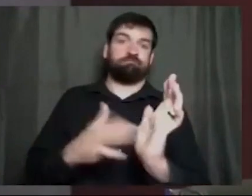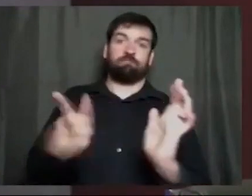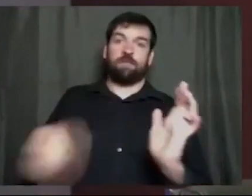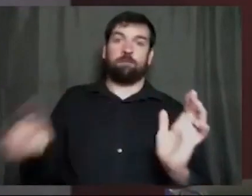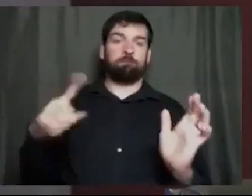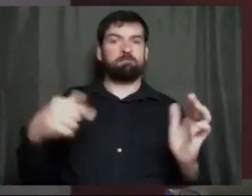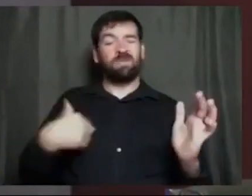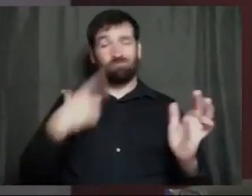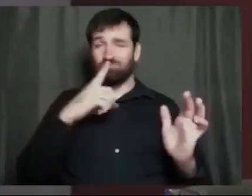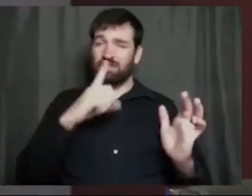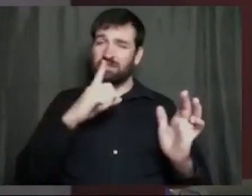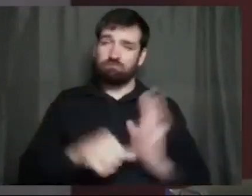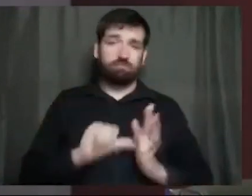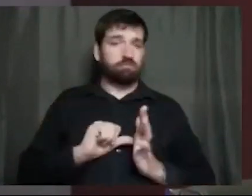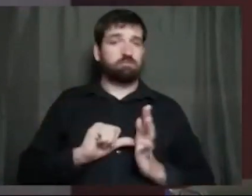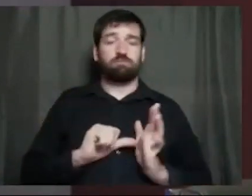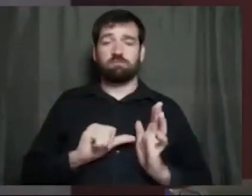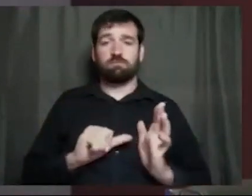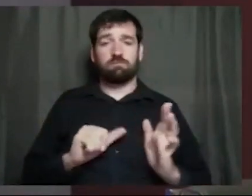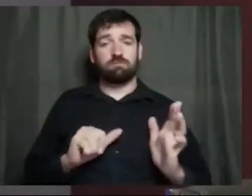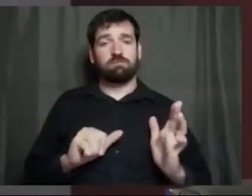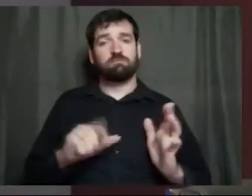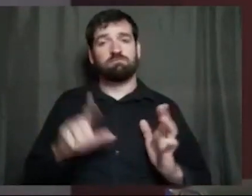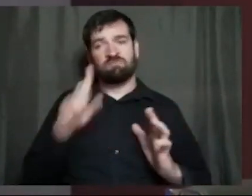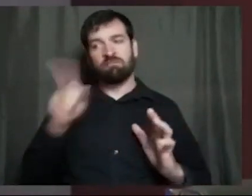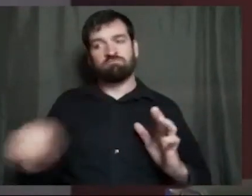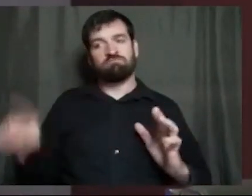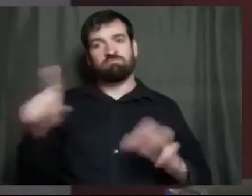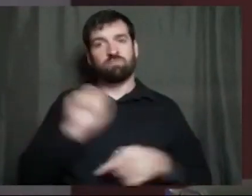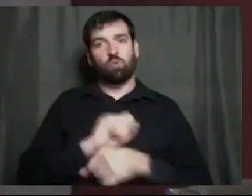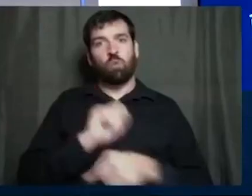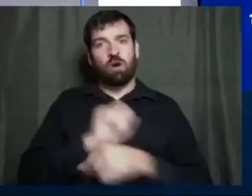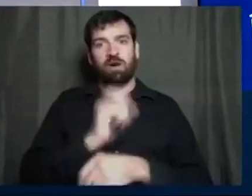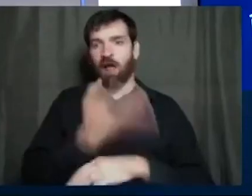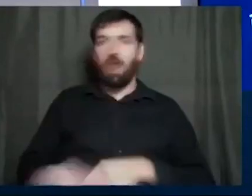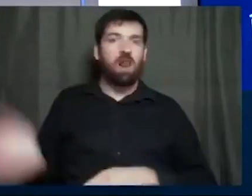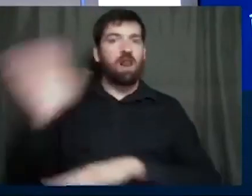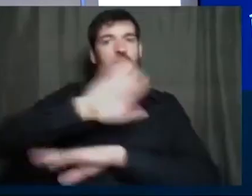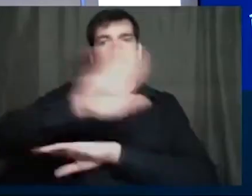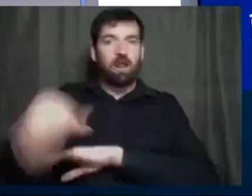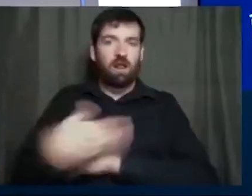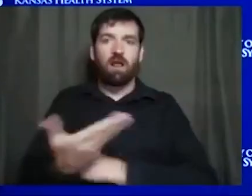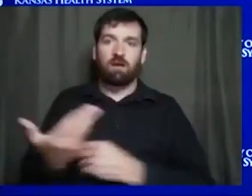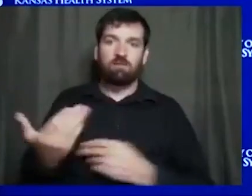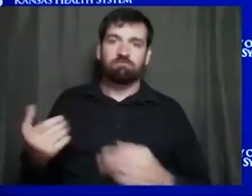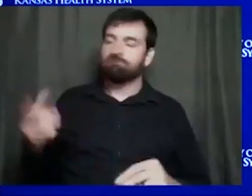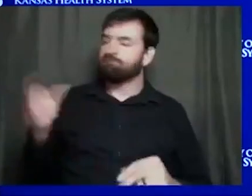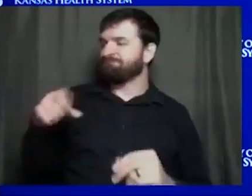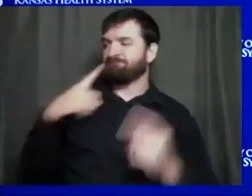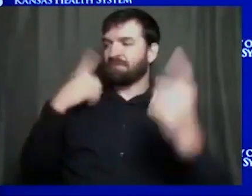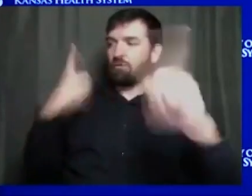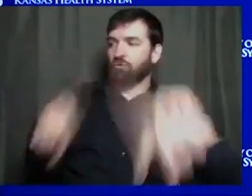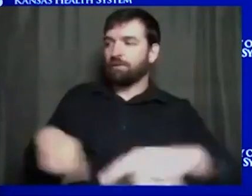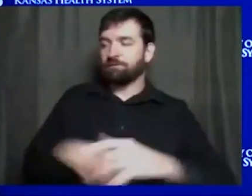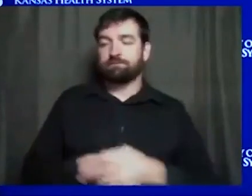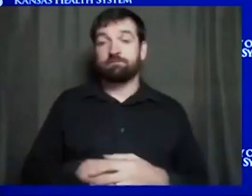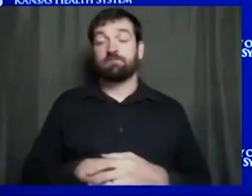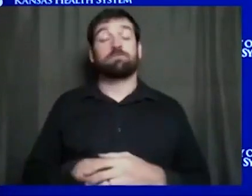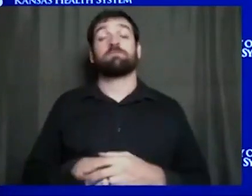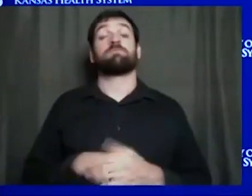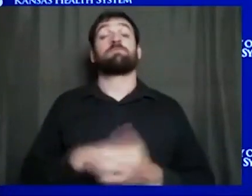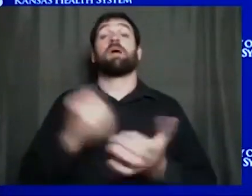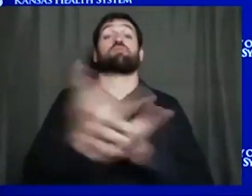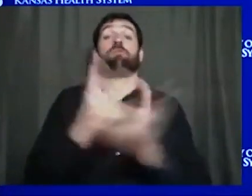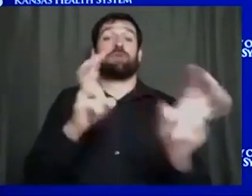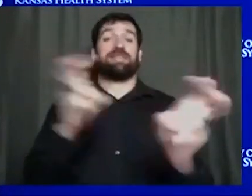at how diligent. I think they are probably working around the clock. Yeah, and I would totally agree. Again, the approval issue in this case